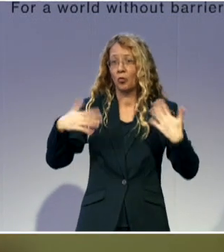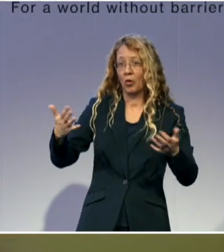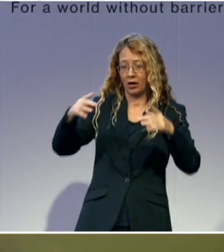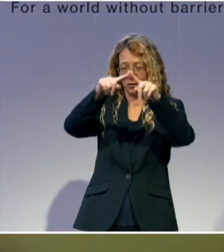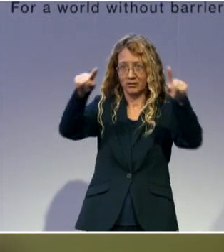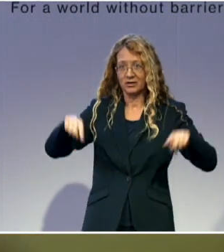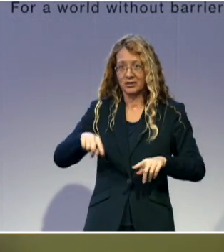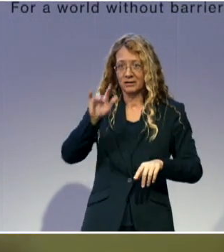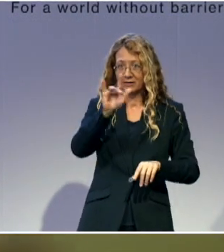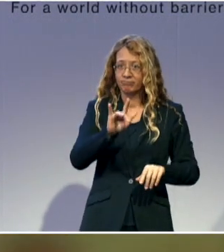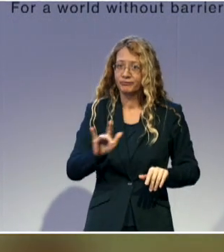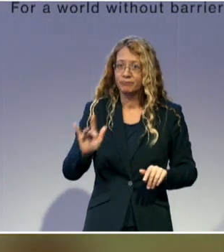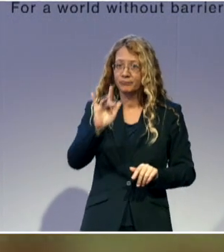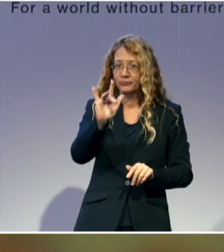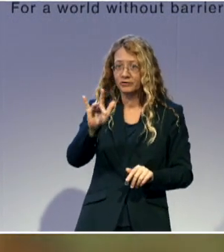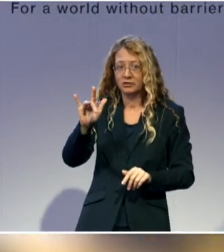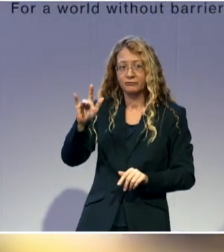voters.